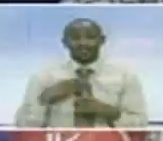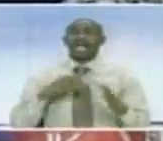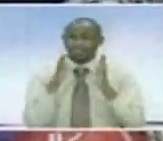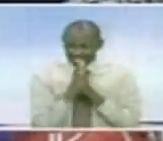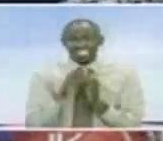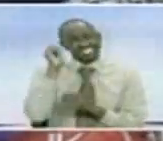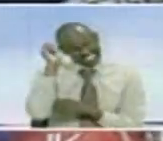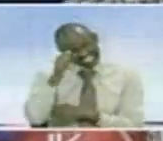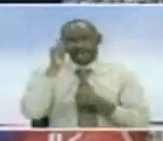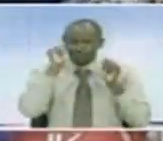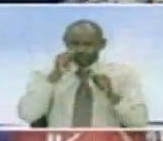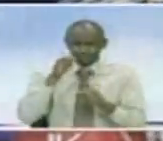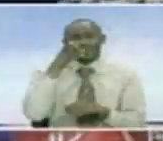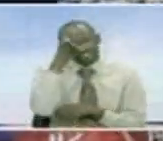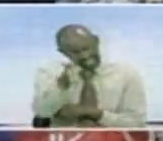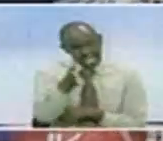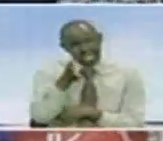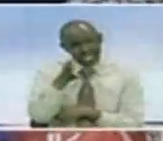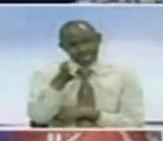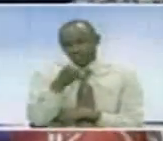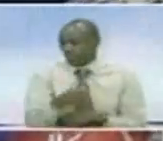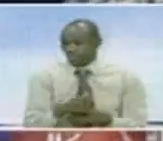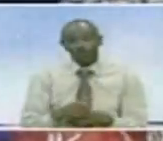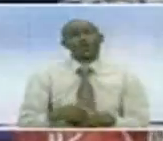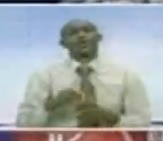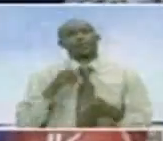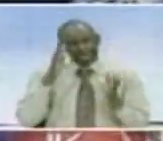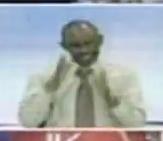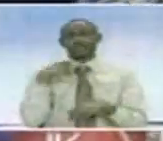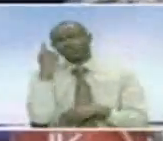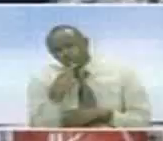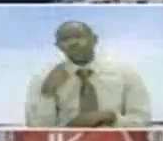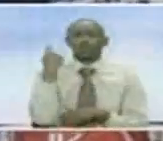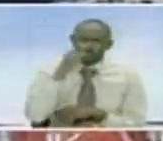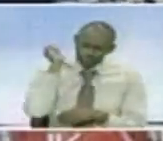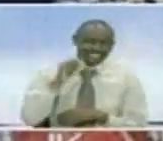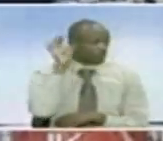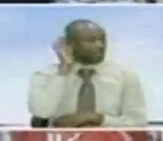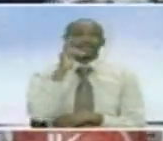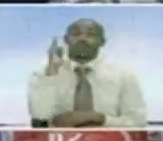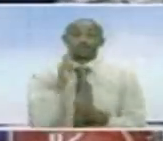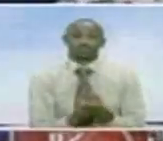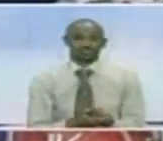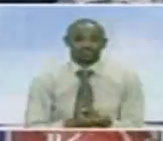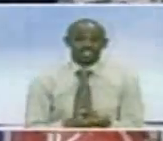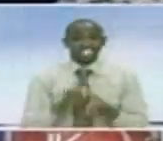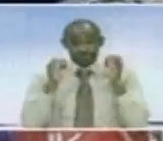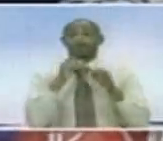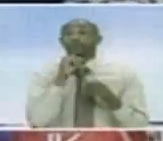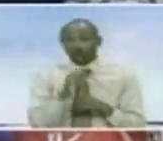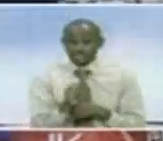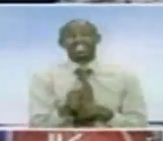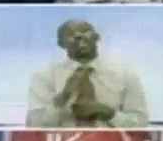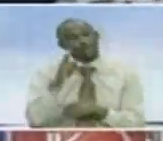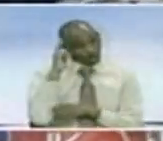that in Kenya we will reach that threshold, that whoever you are, you must obey the law. And if you don't, the